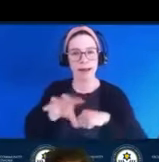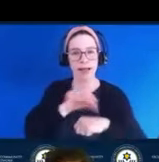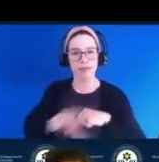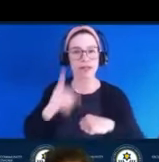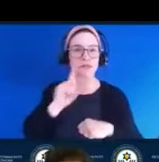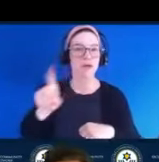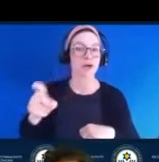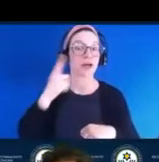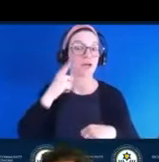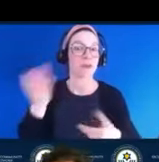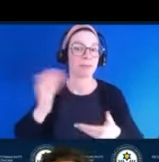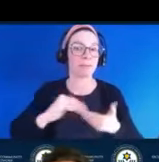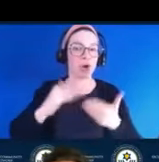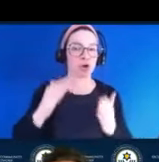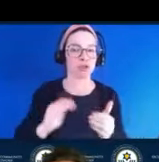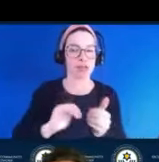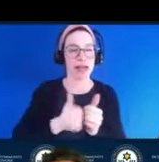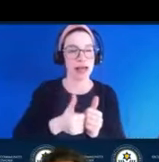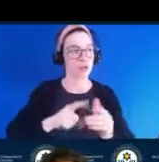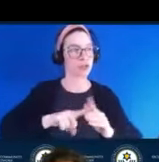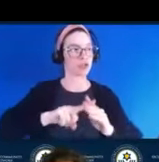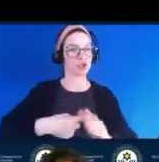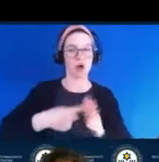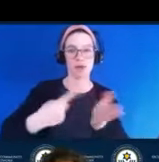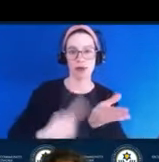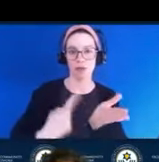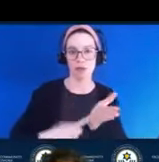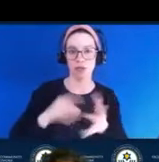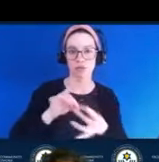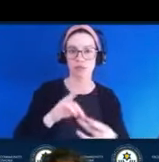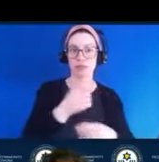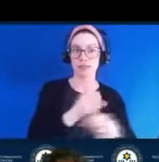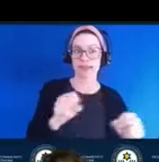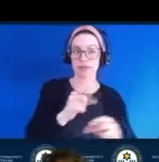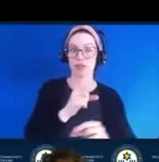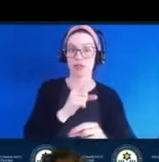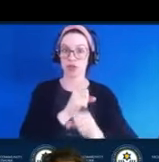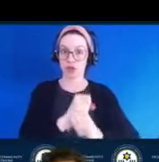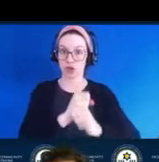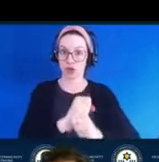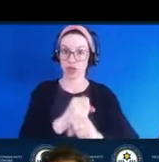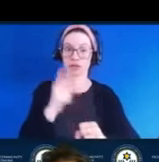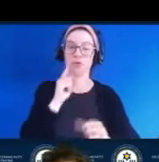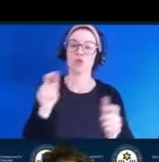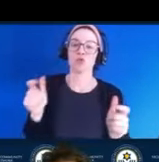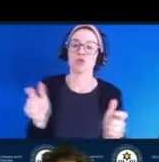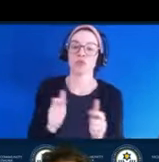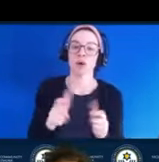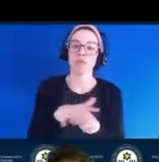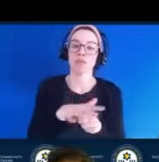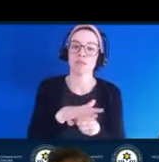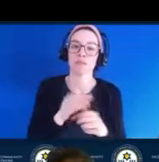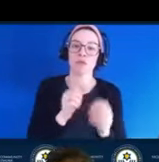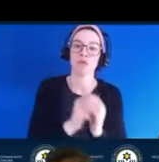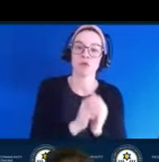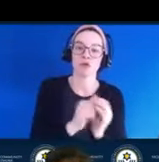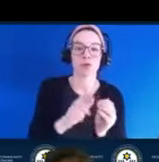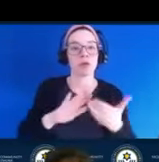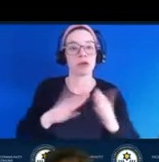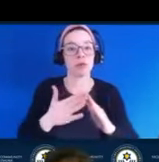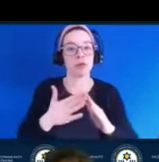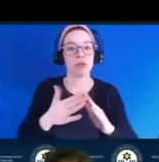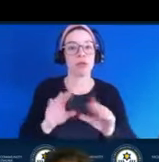start a conversation on safety and security, especially for smaller places of worship or even community organizations that